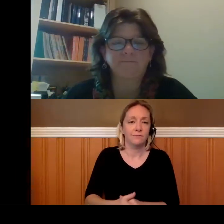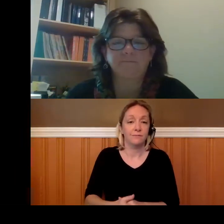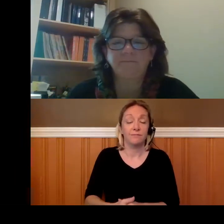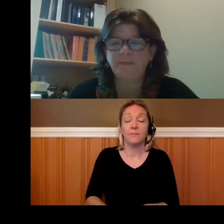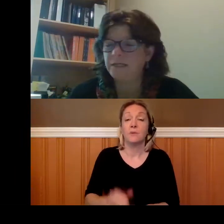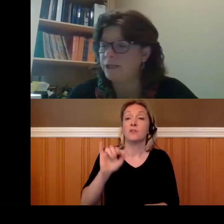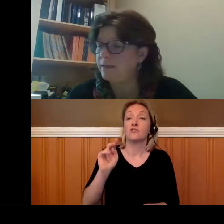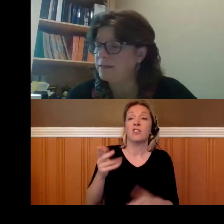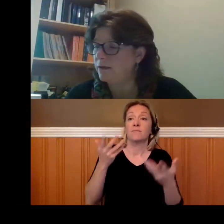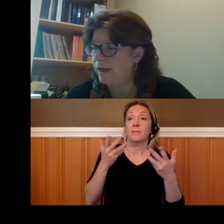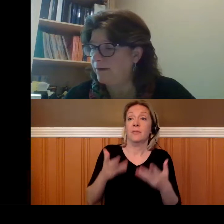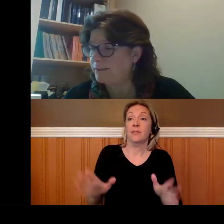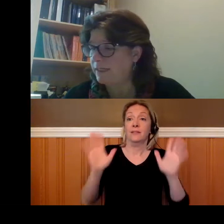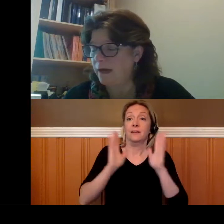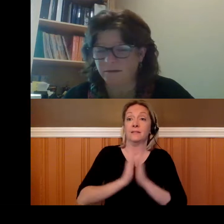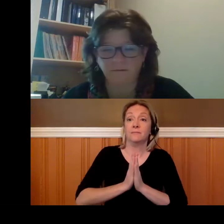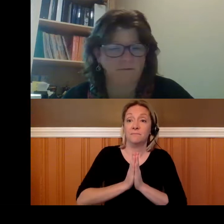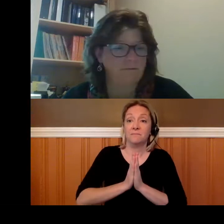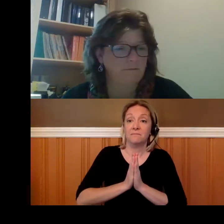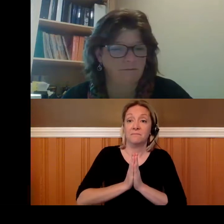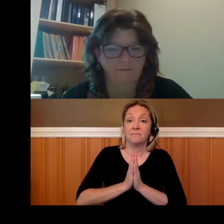all I have to say.